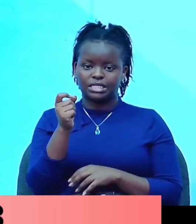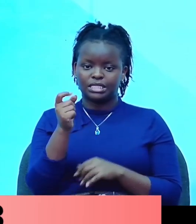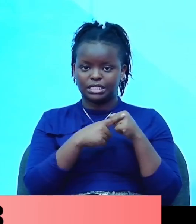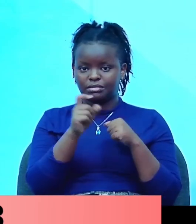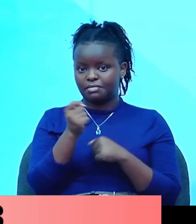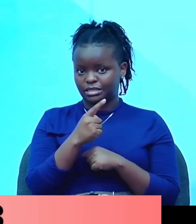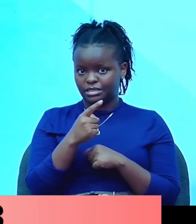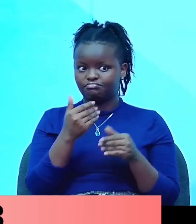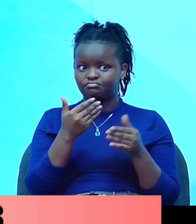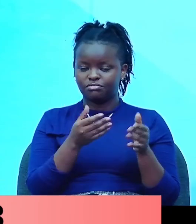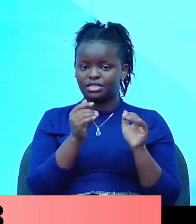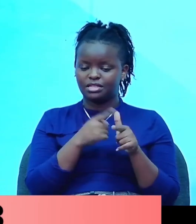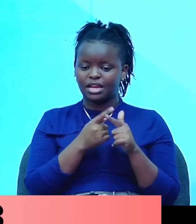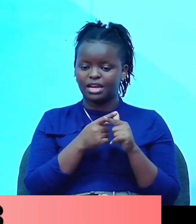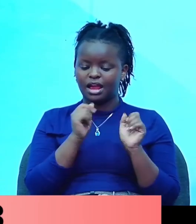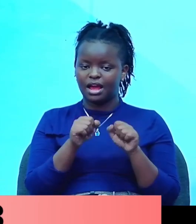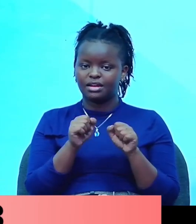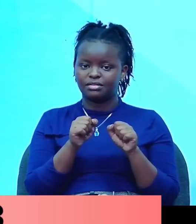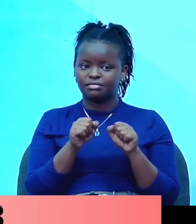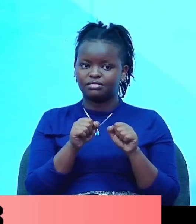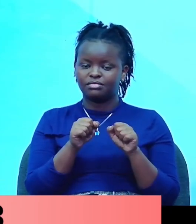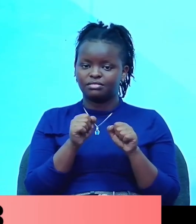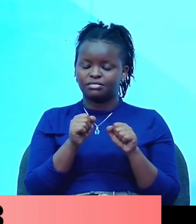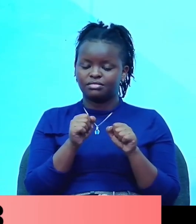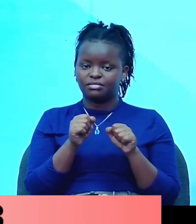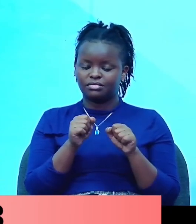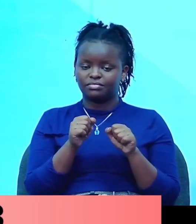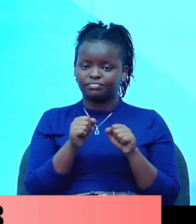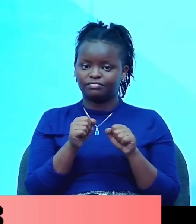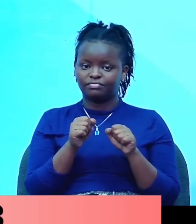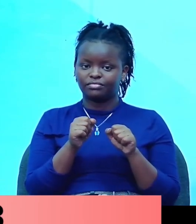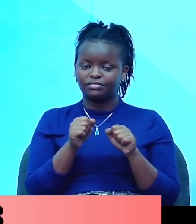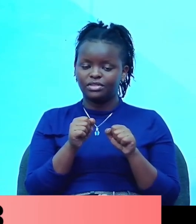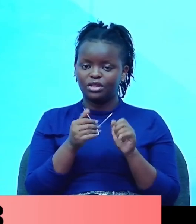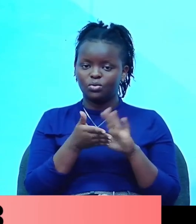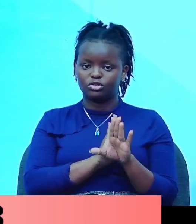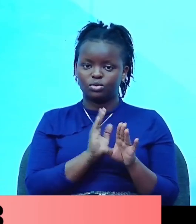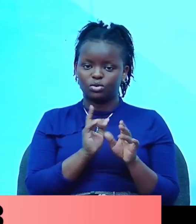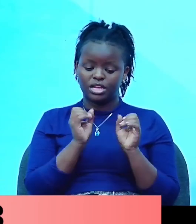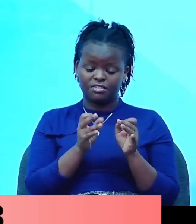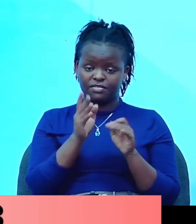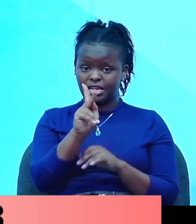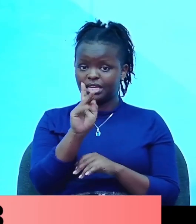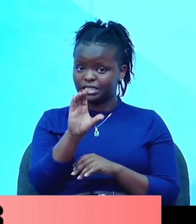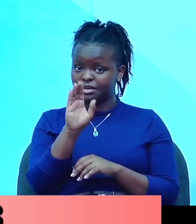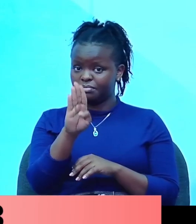point, you can ask it to roll over. If you're not a KCB customer, meaning you also don't have the